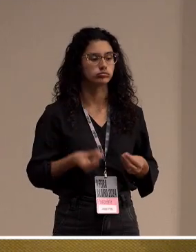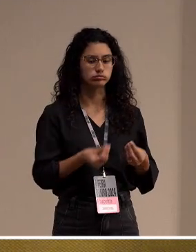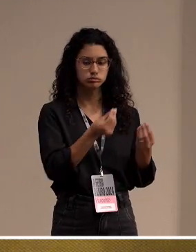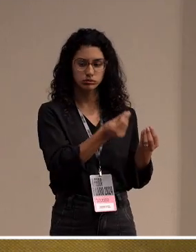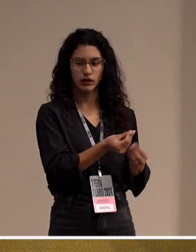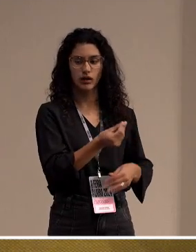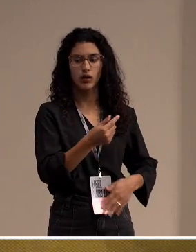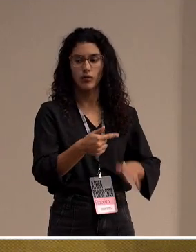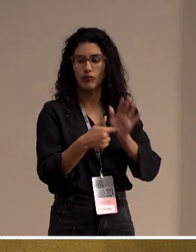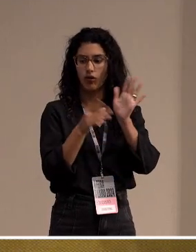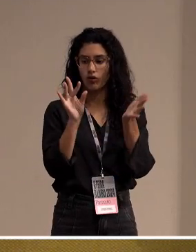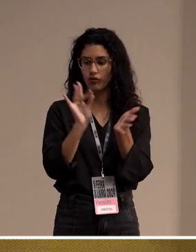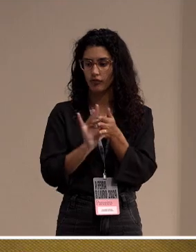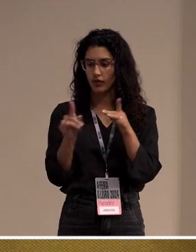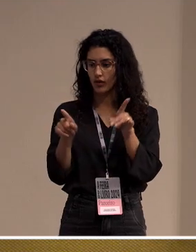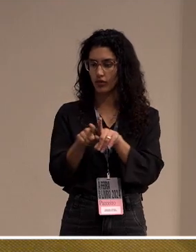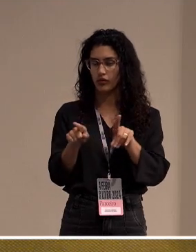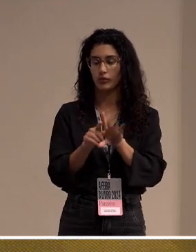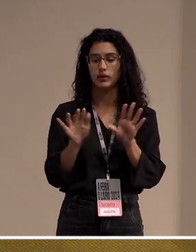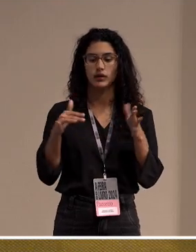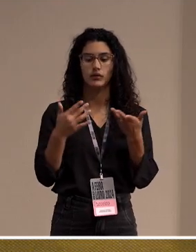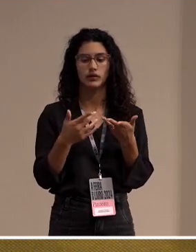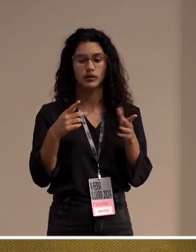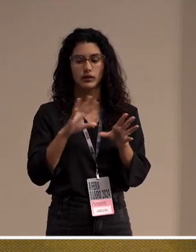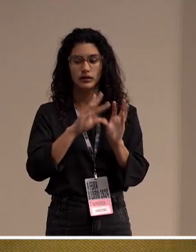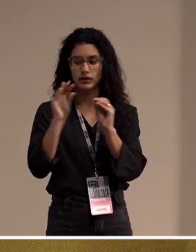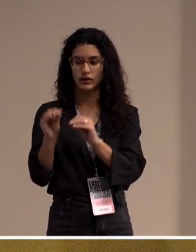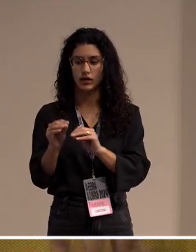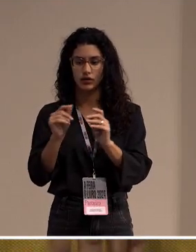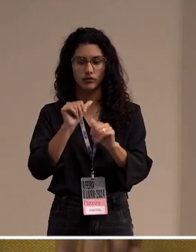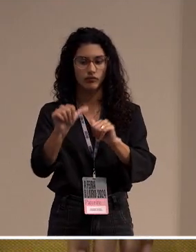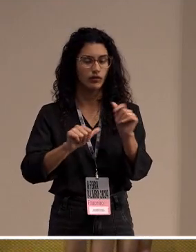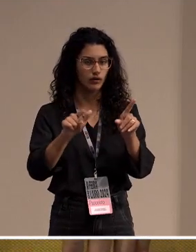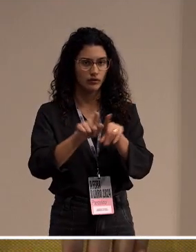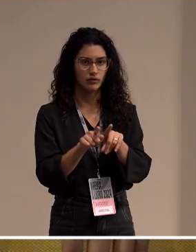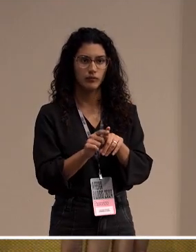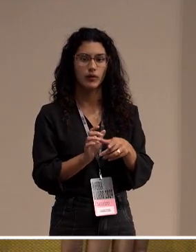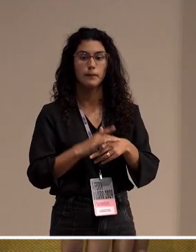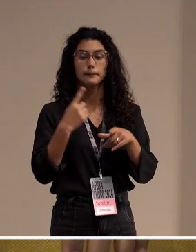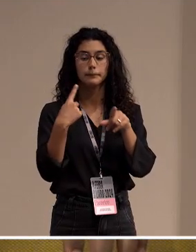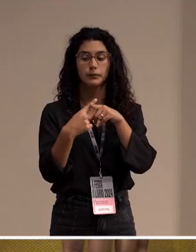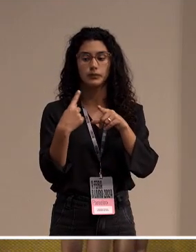facts, and then you get out of the way, right? And